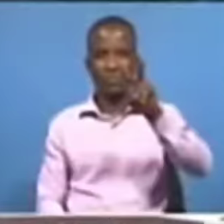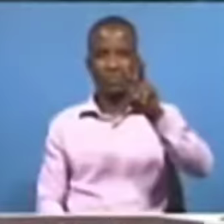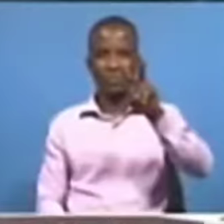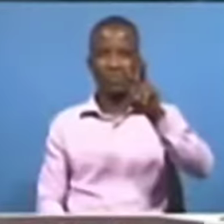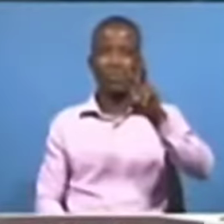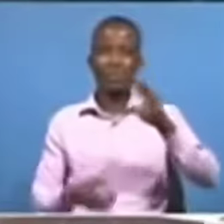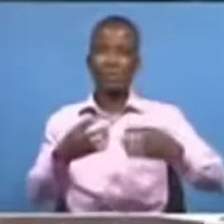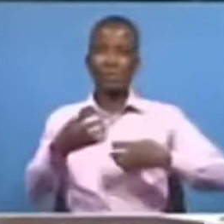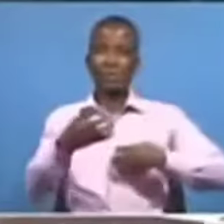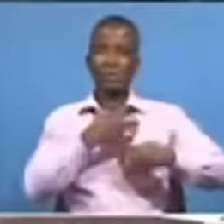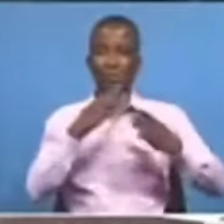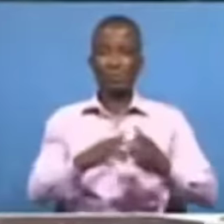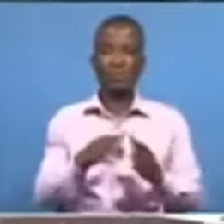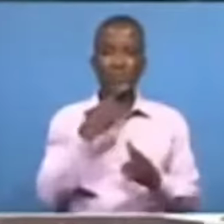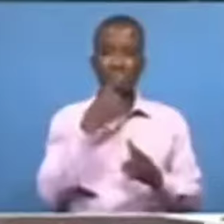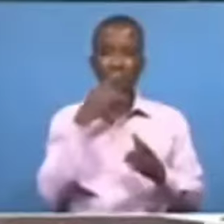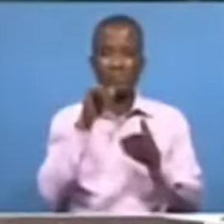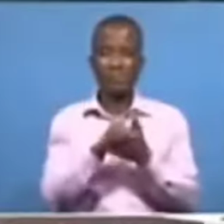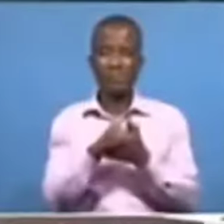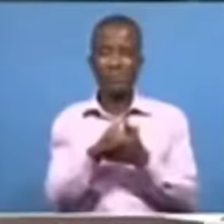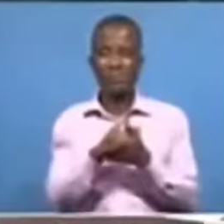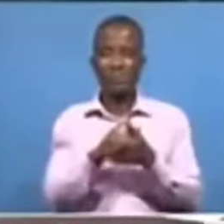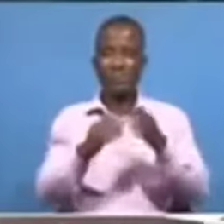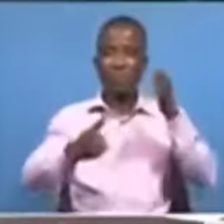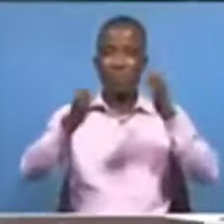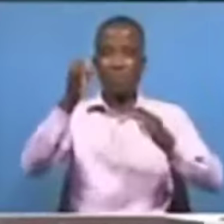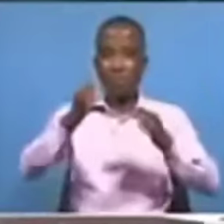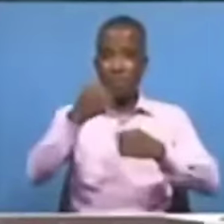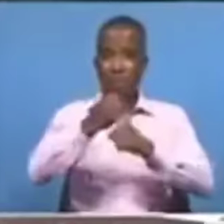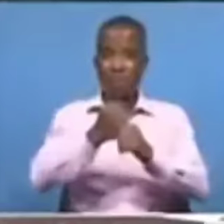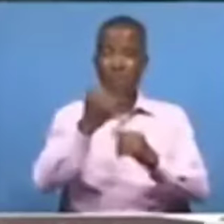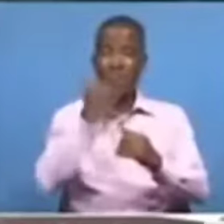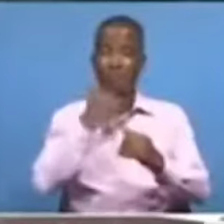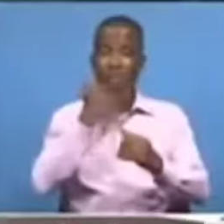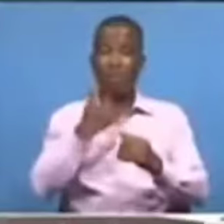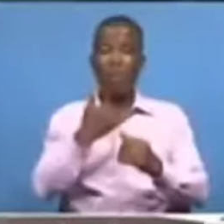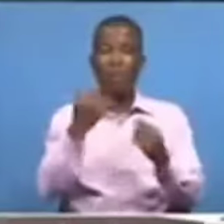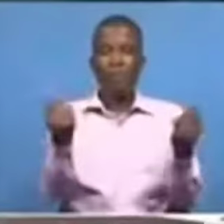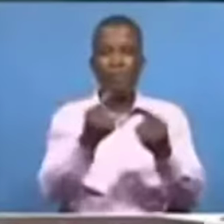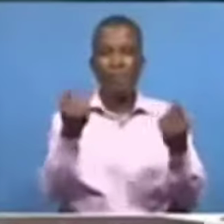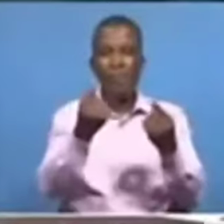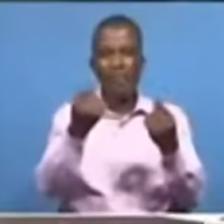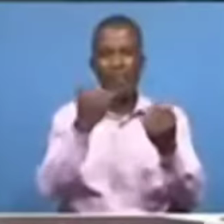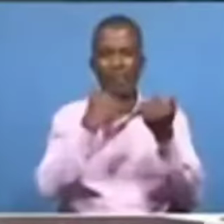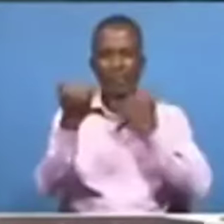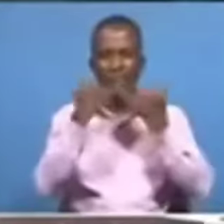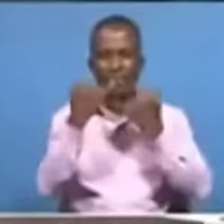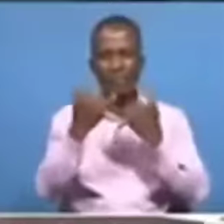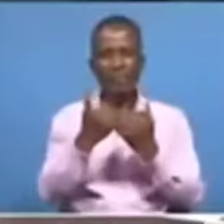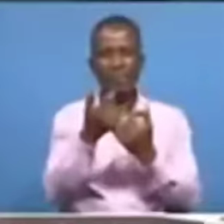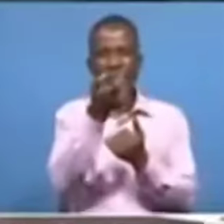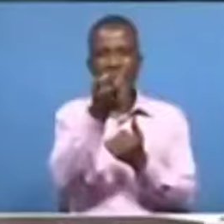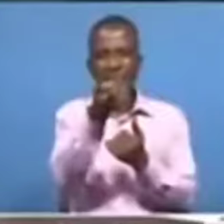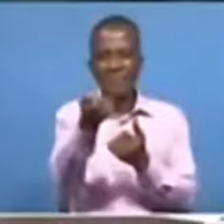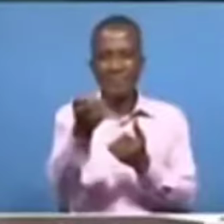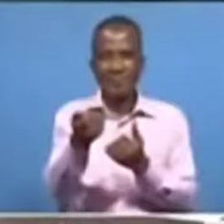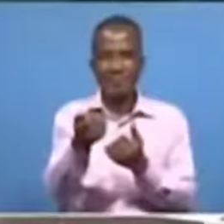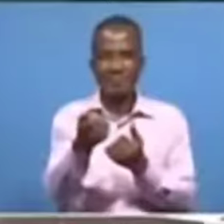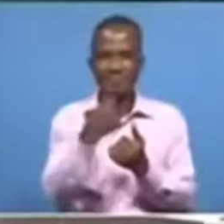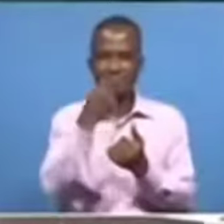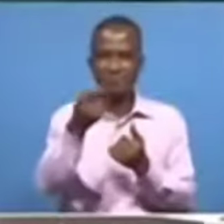counsel for the petitioner argued that the court committed another fundamental error of law when it stated in